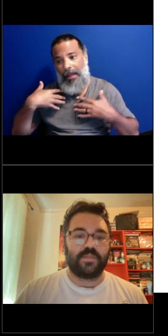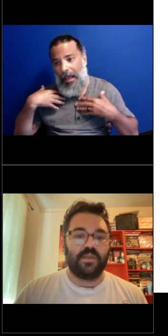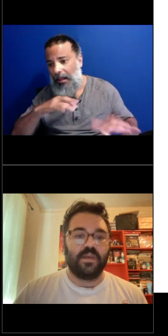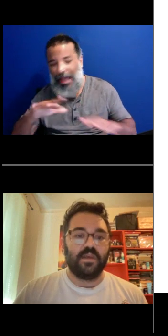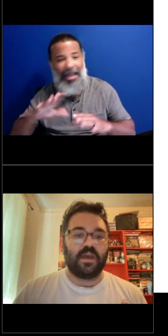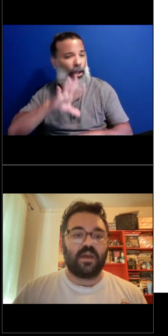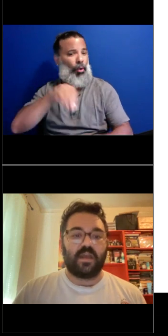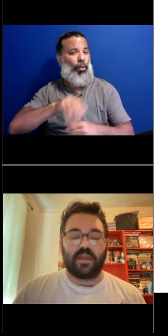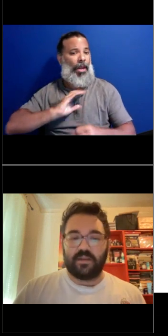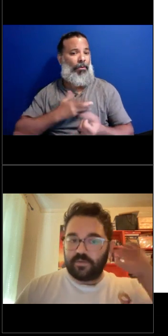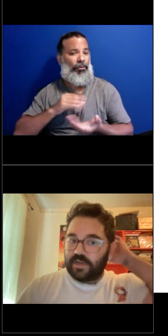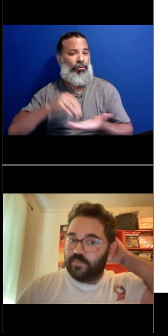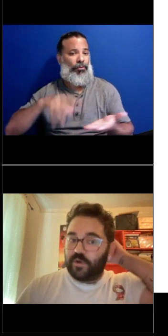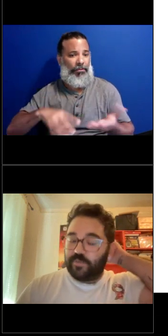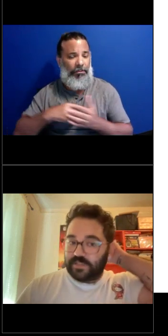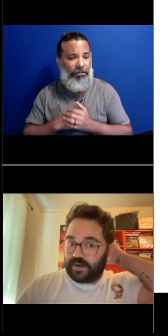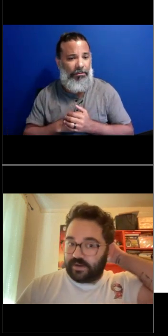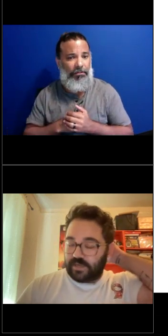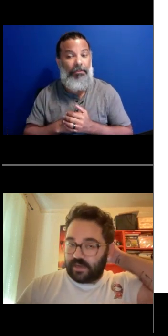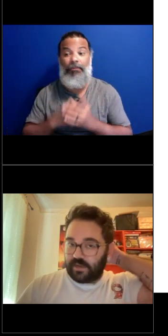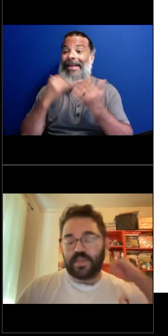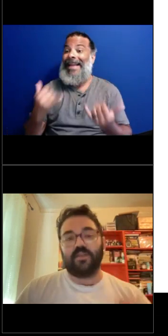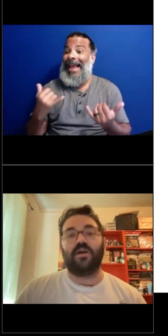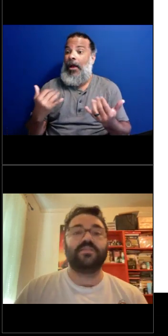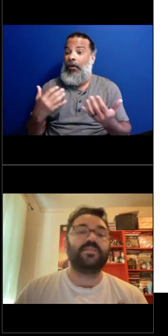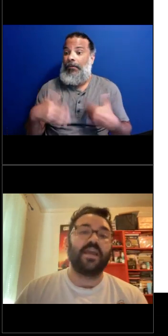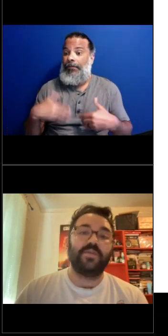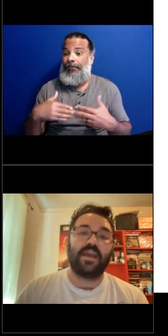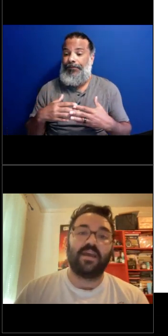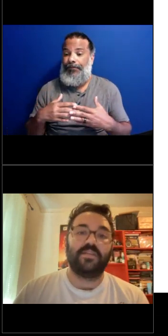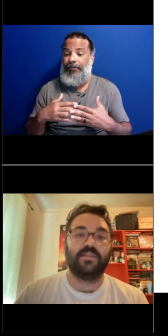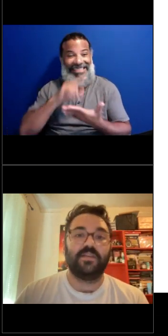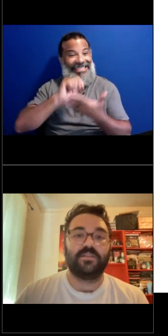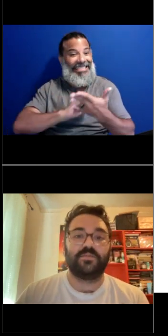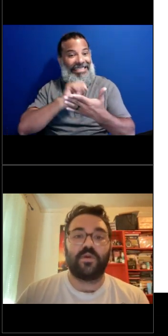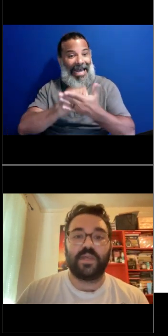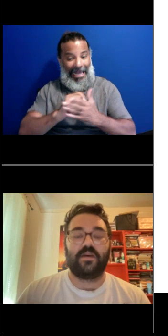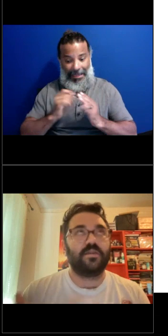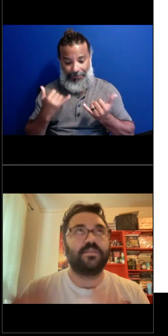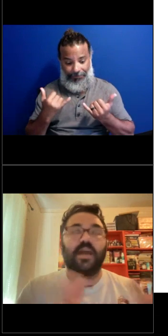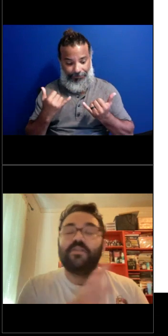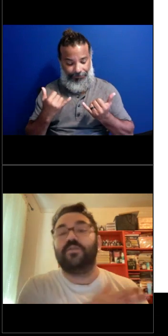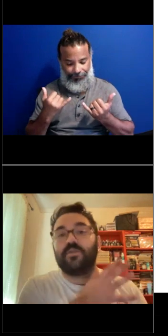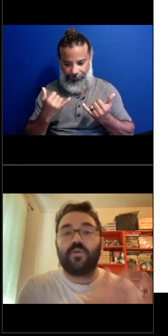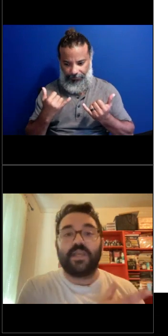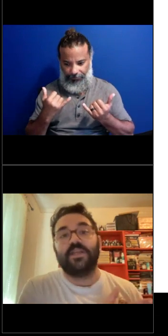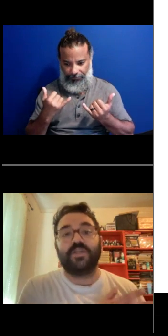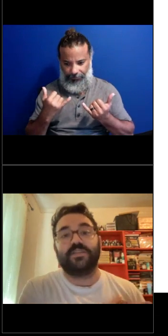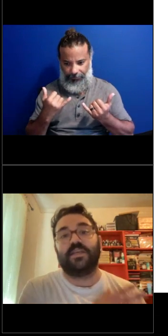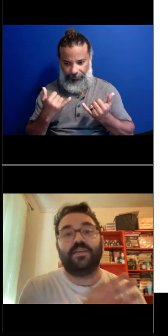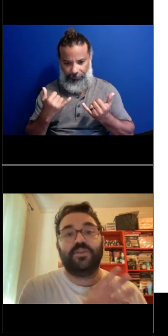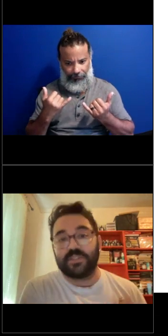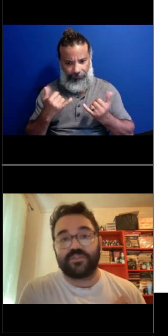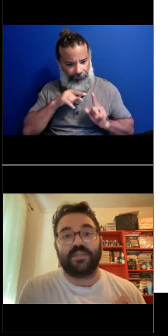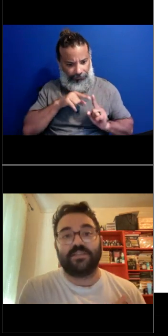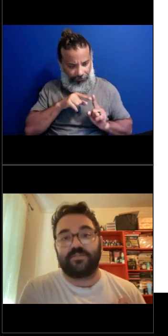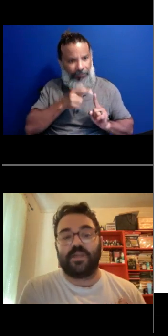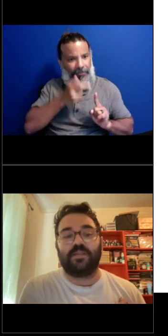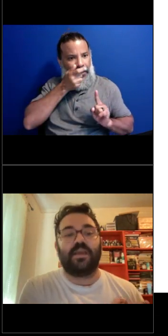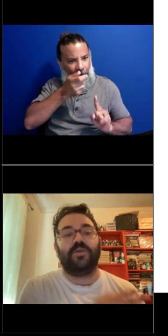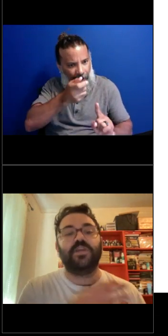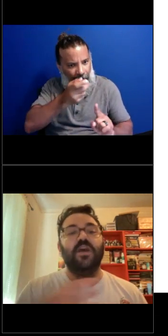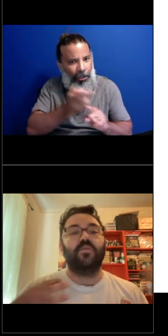students. And we're in a moment where alongside we have this alongside of the growing interest in using